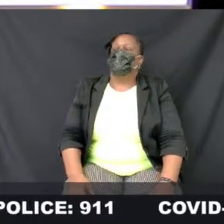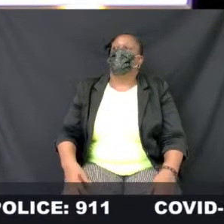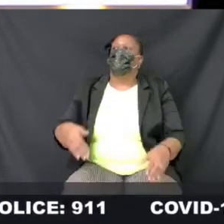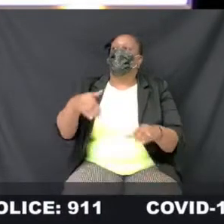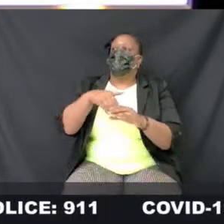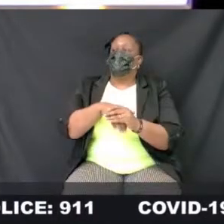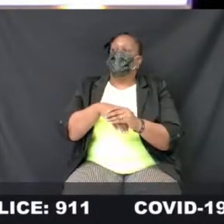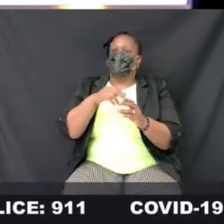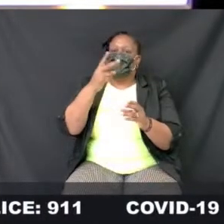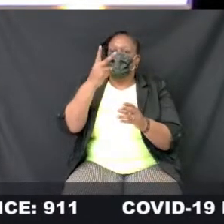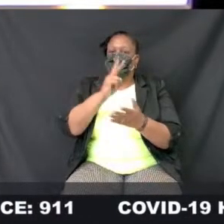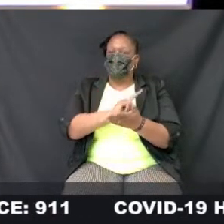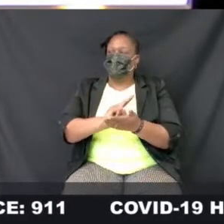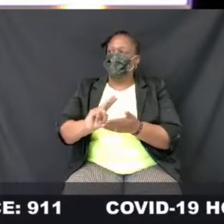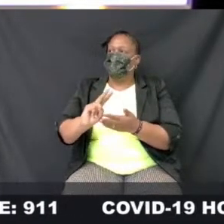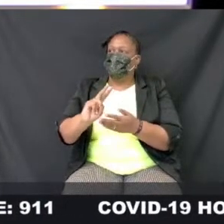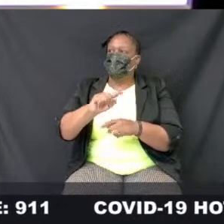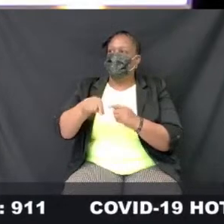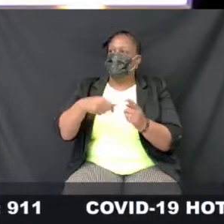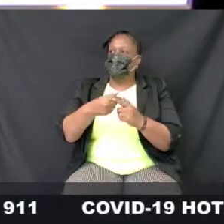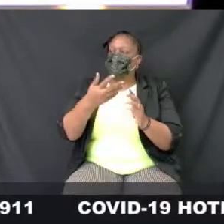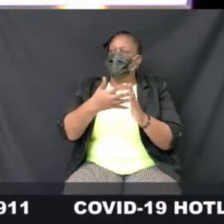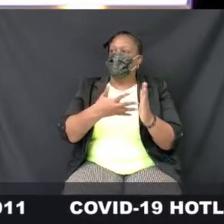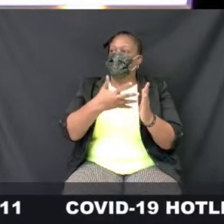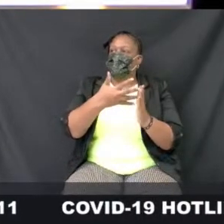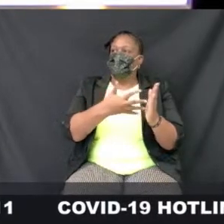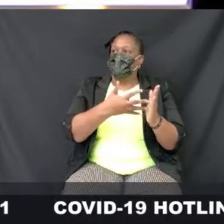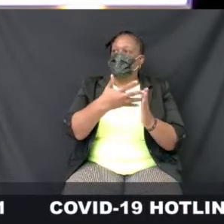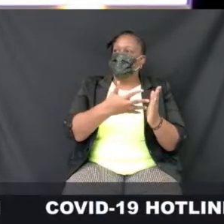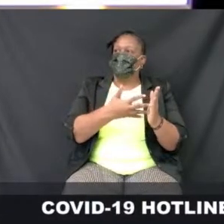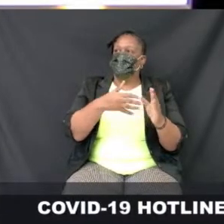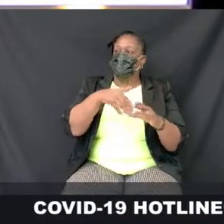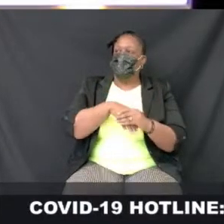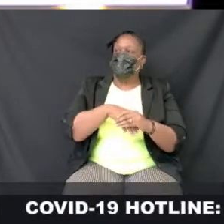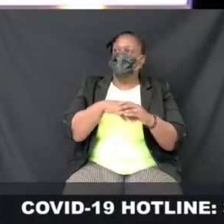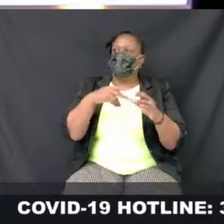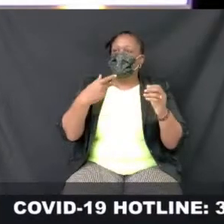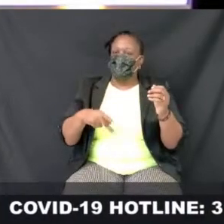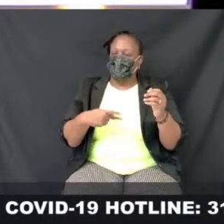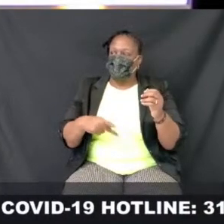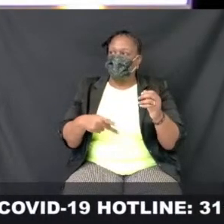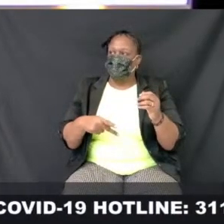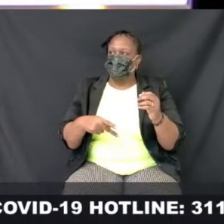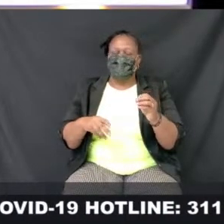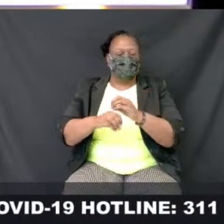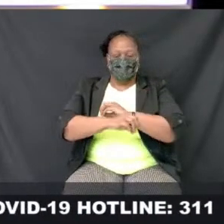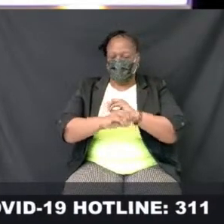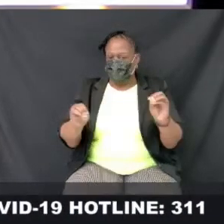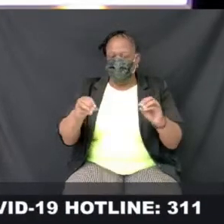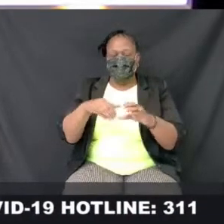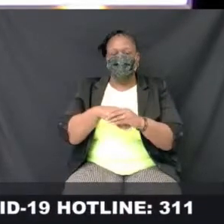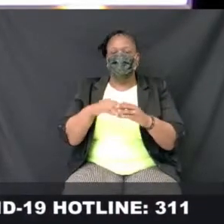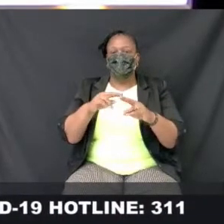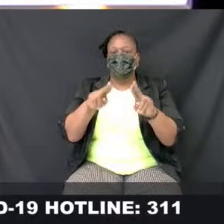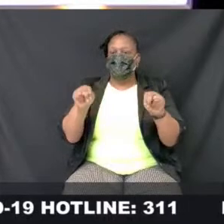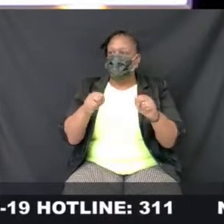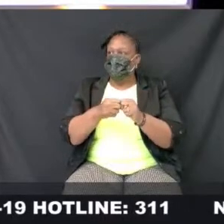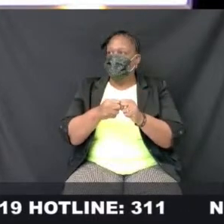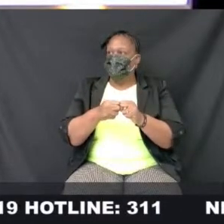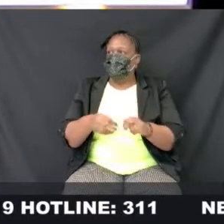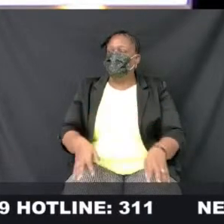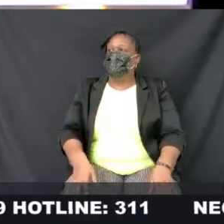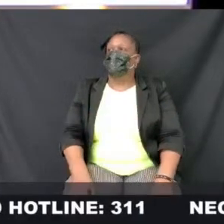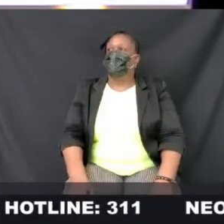in St. Kitts, there was no testing being done in Nevis. However,